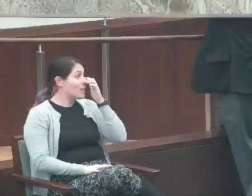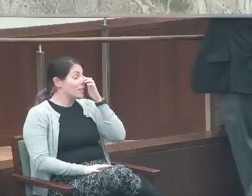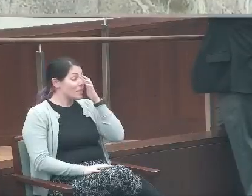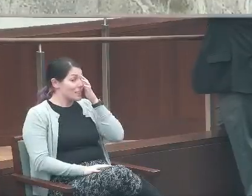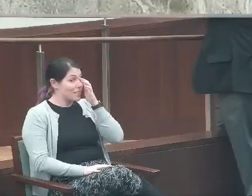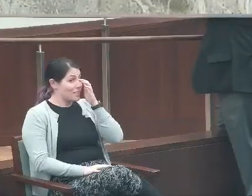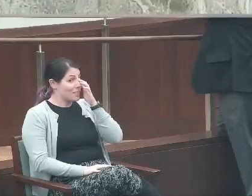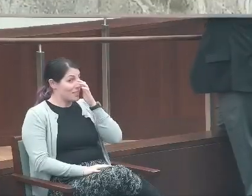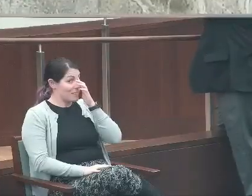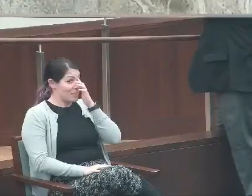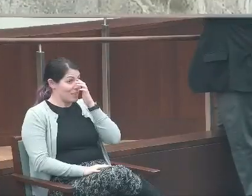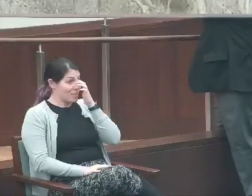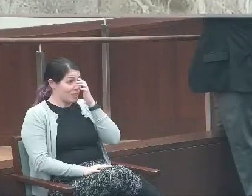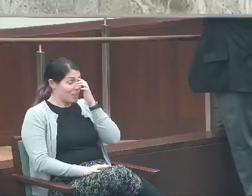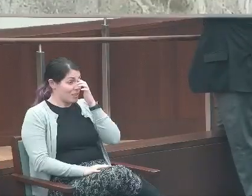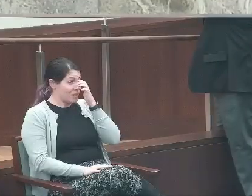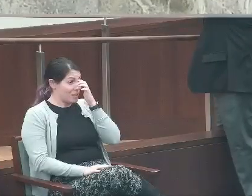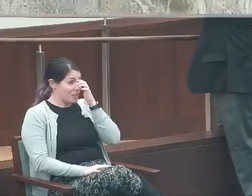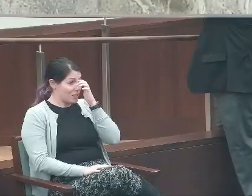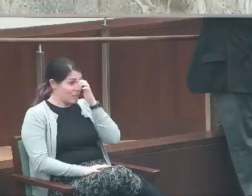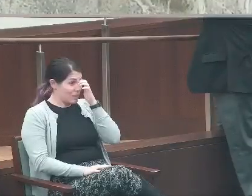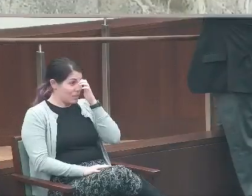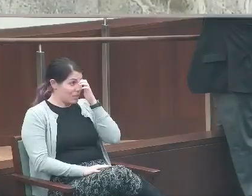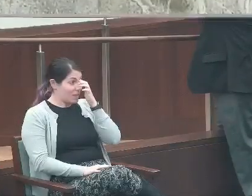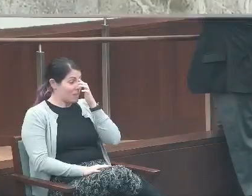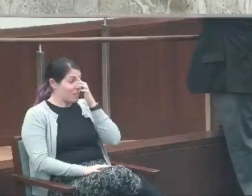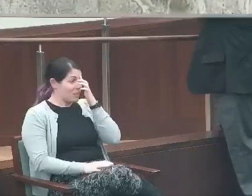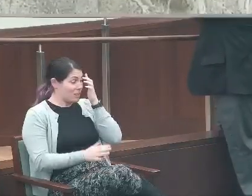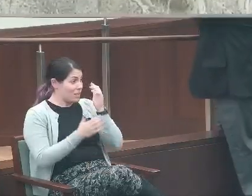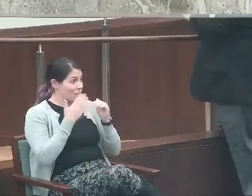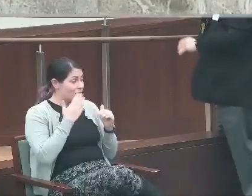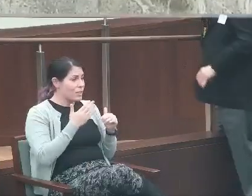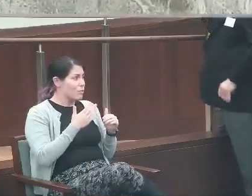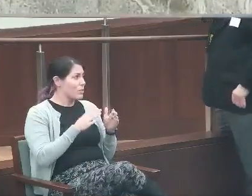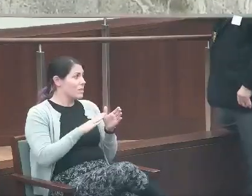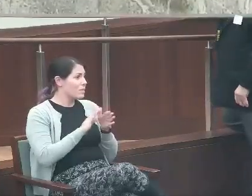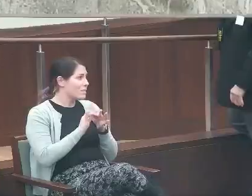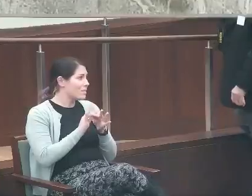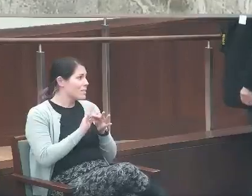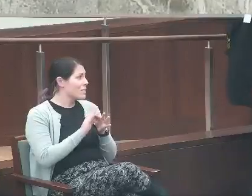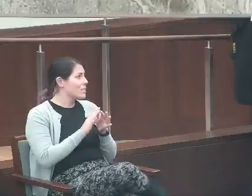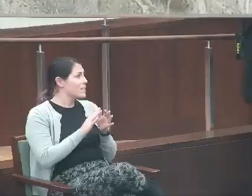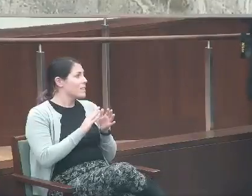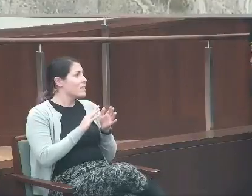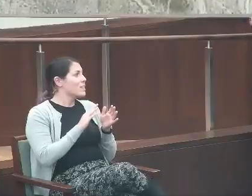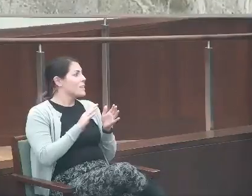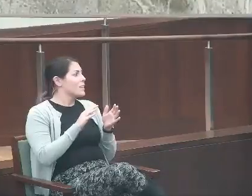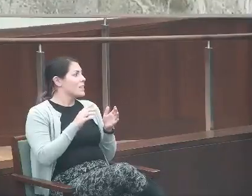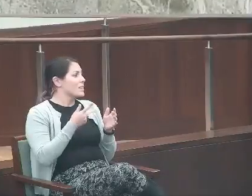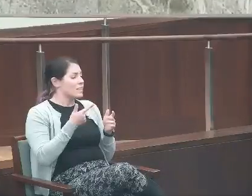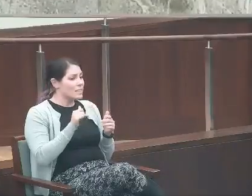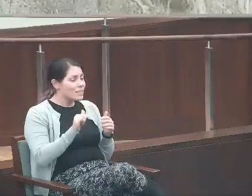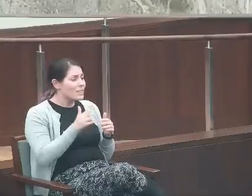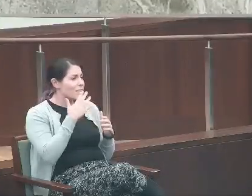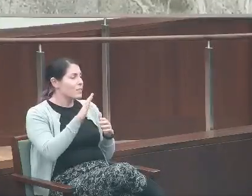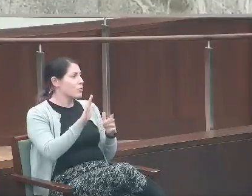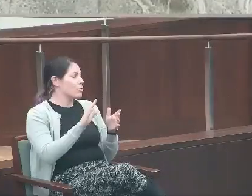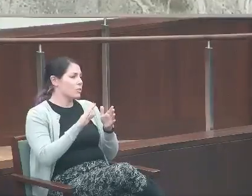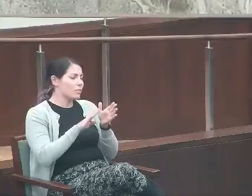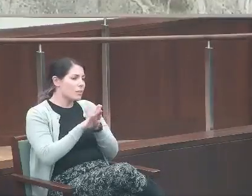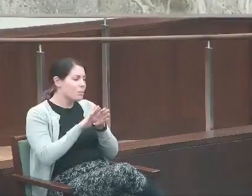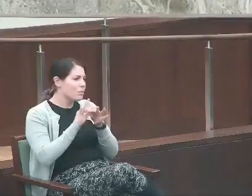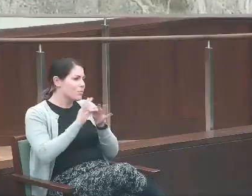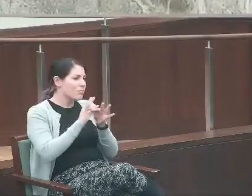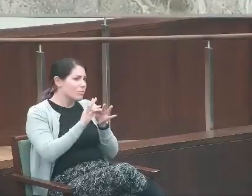Sinai. I want to thank Gil for the wonderful friendship between the JCRC and the Federation, and Cookie, thank you for so